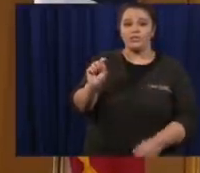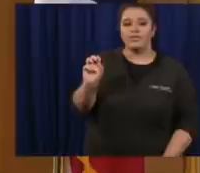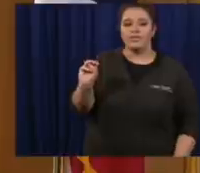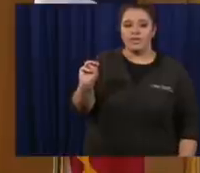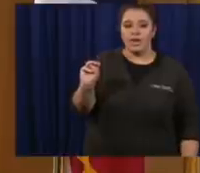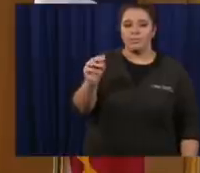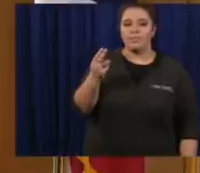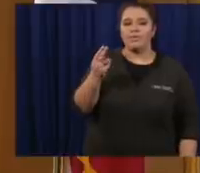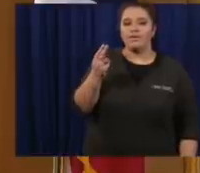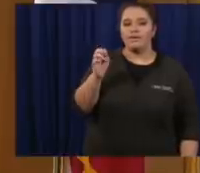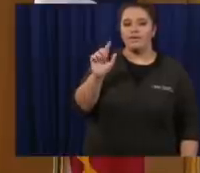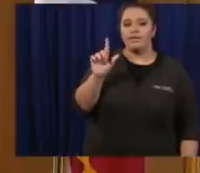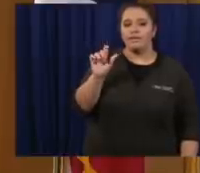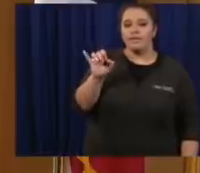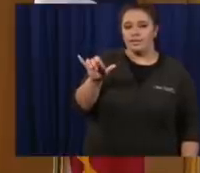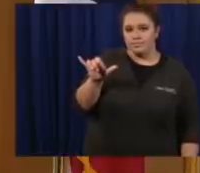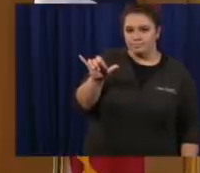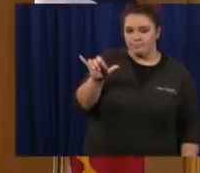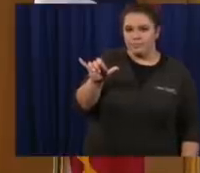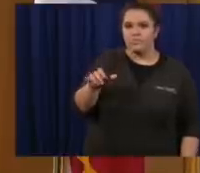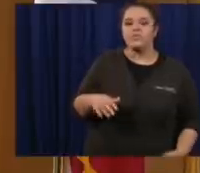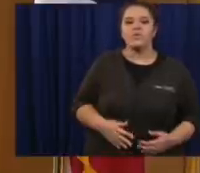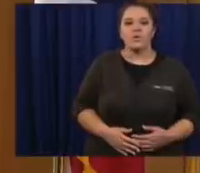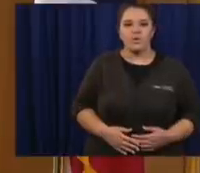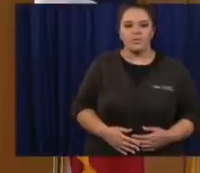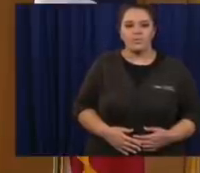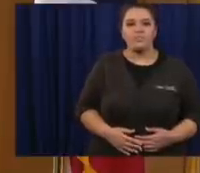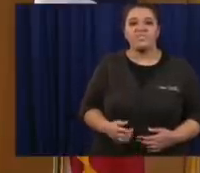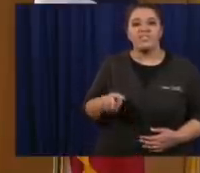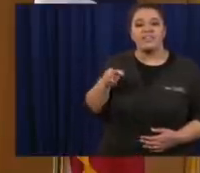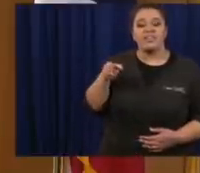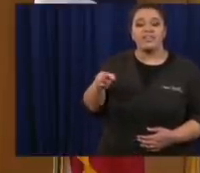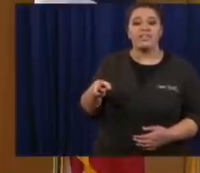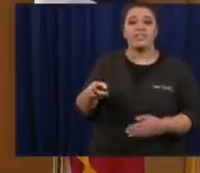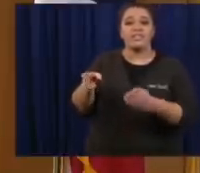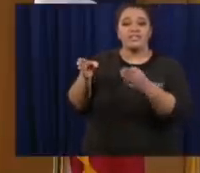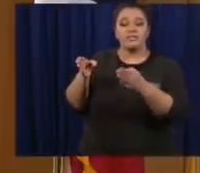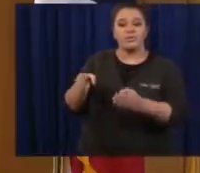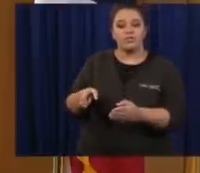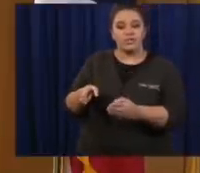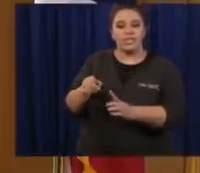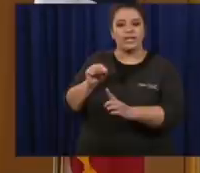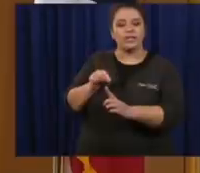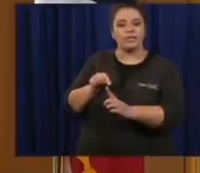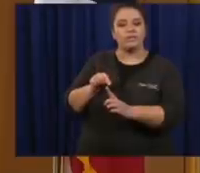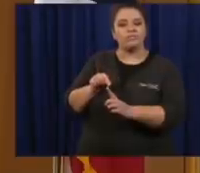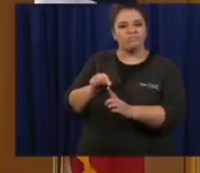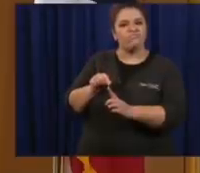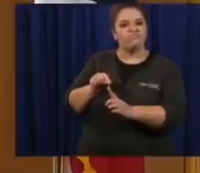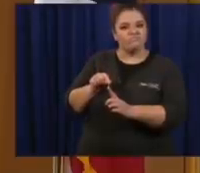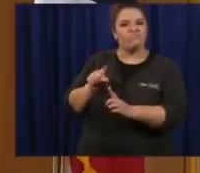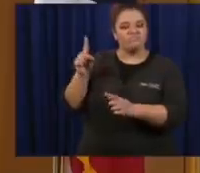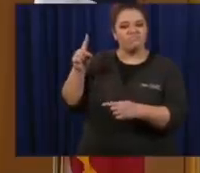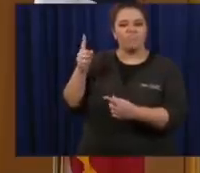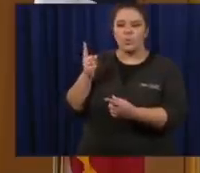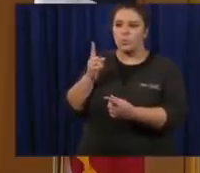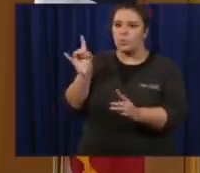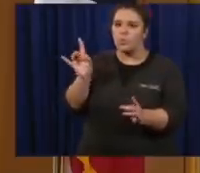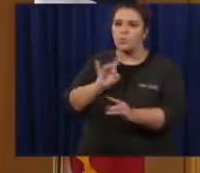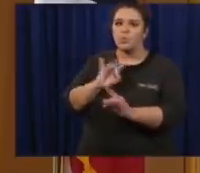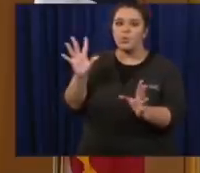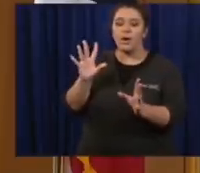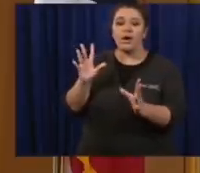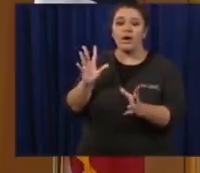message it sends to the public when the Governor grants clemency to the central figure in Ohio, one of Ohio's biggest public